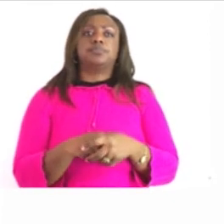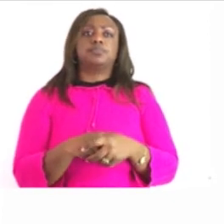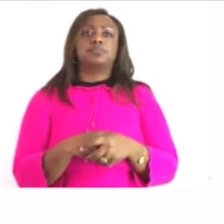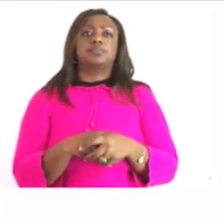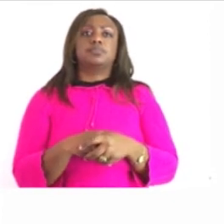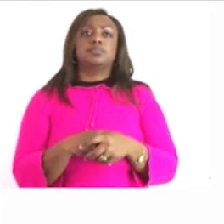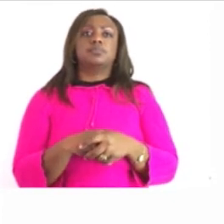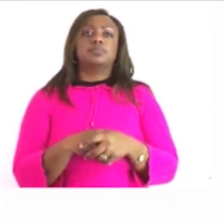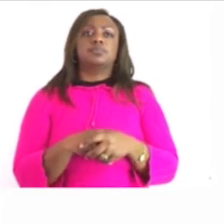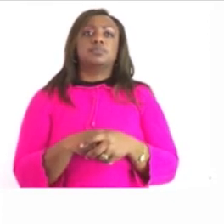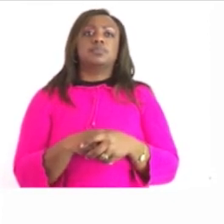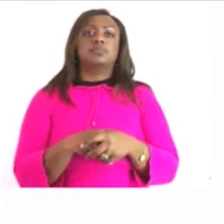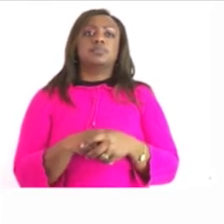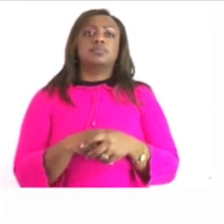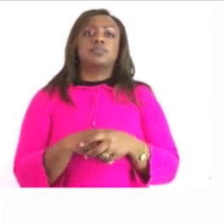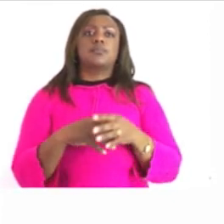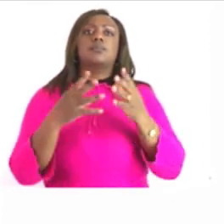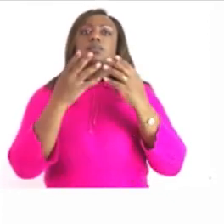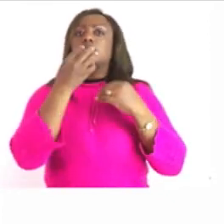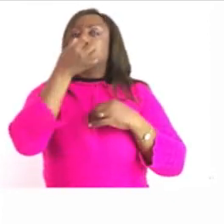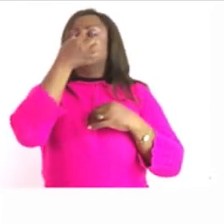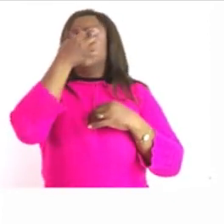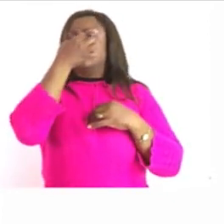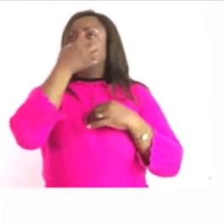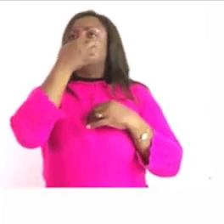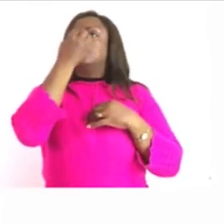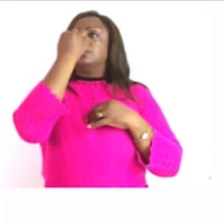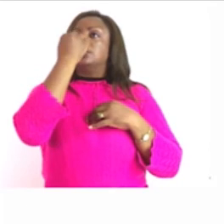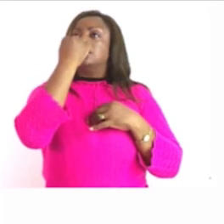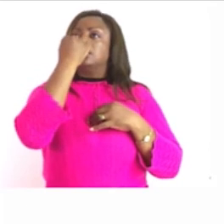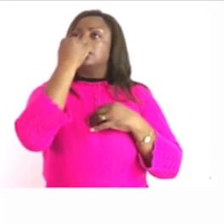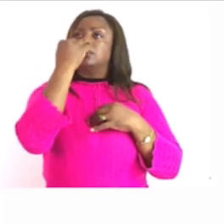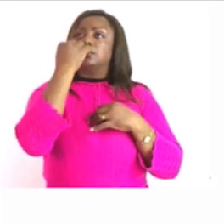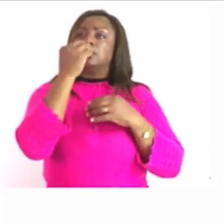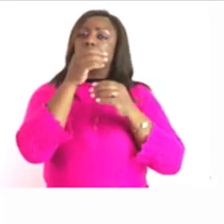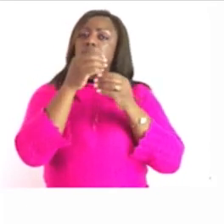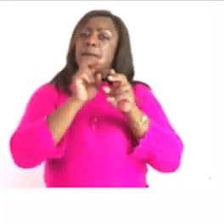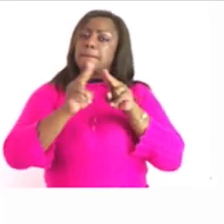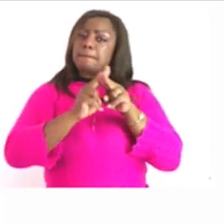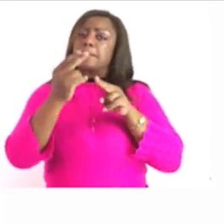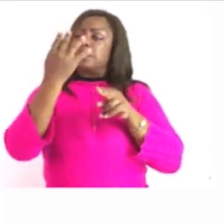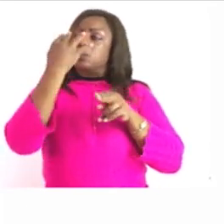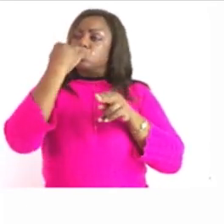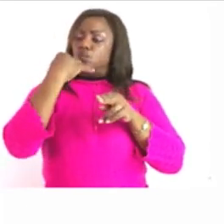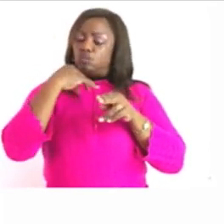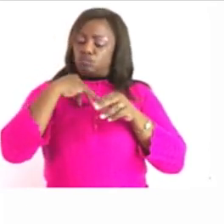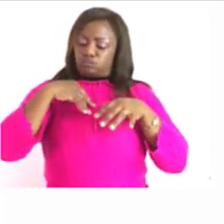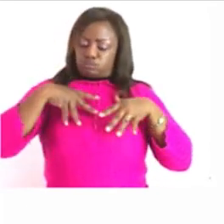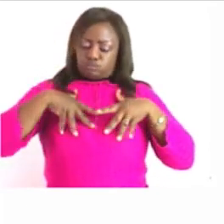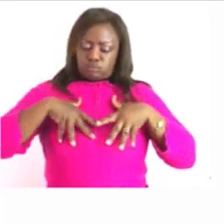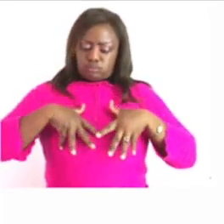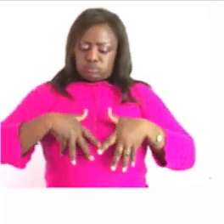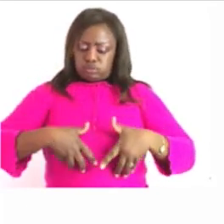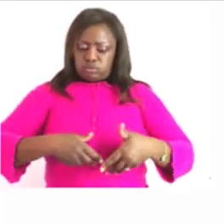okay? And then it goes through the nasal cavity. When it goes to the nasal cavity, before it goes